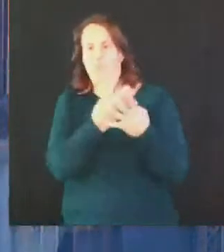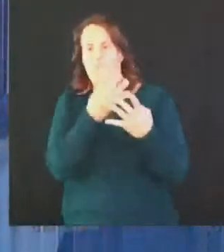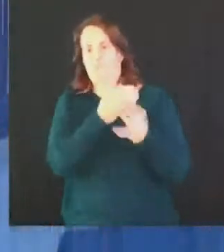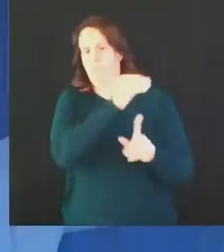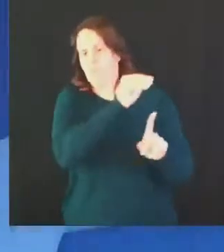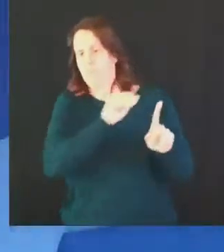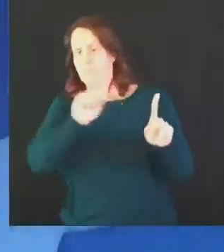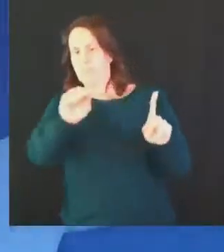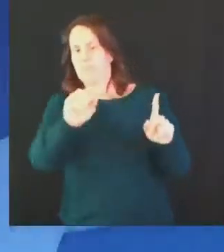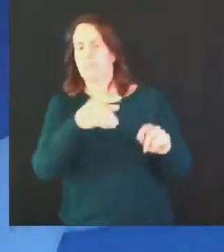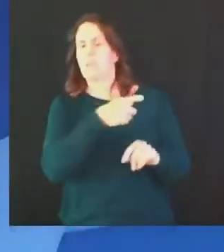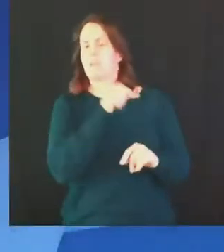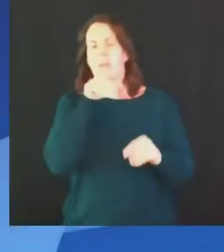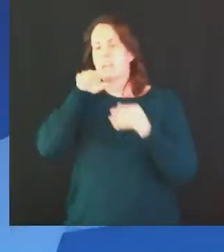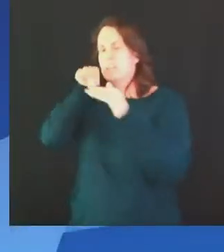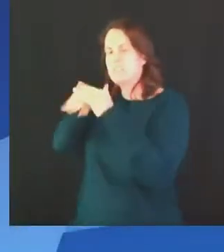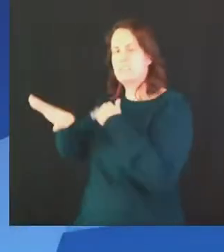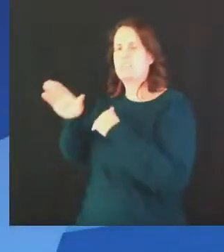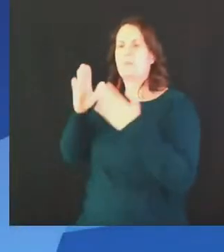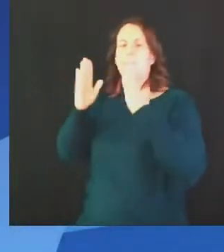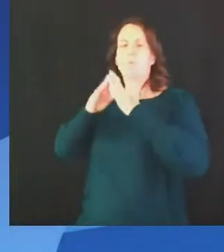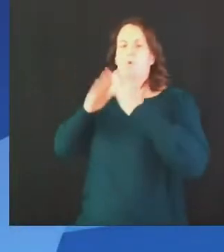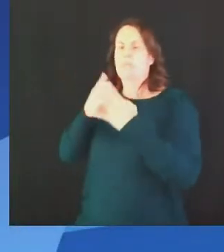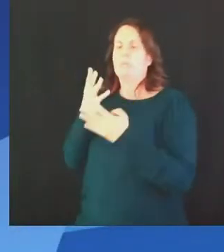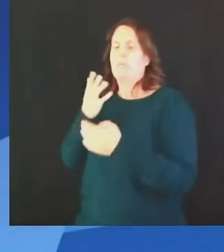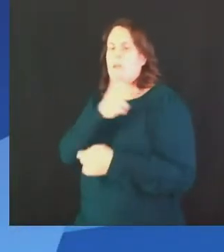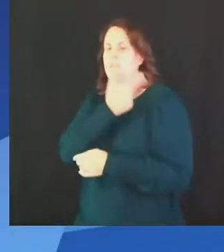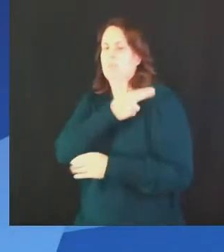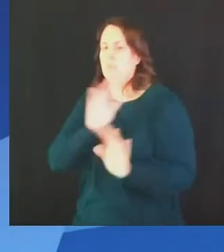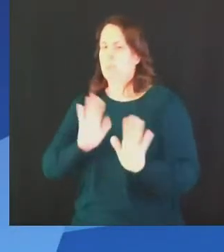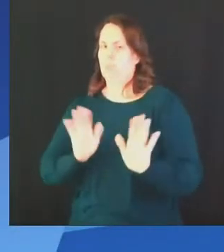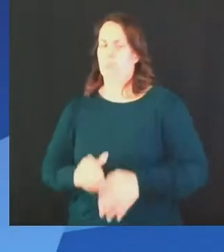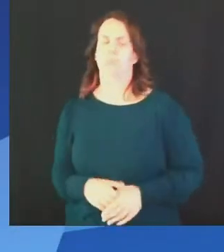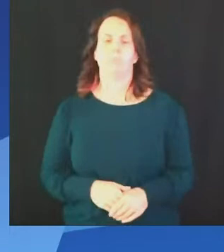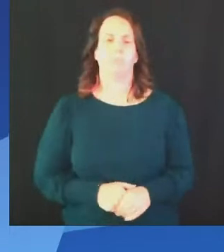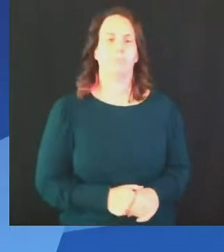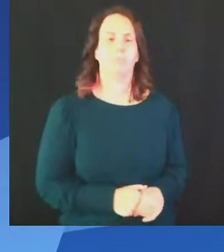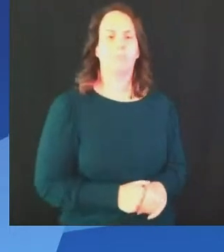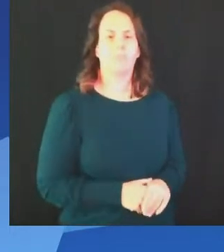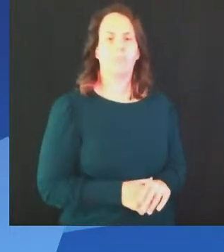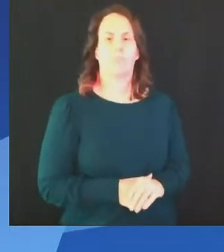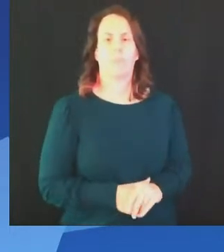John. Now to Emily Fannin from WKOW-TV in Madison. Emily?